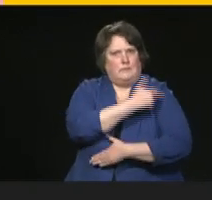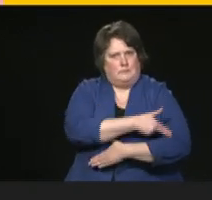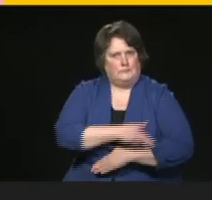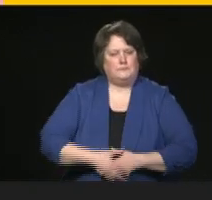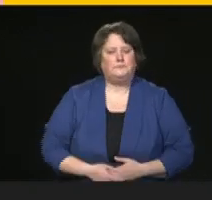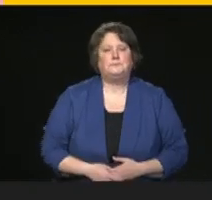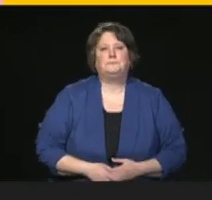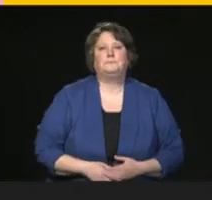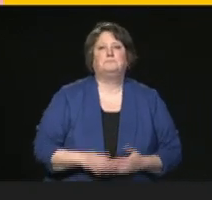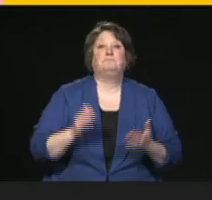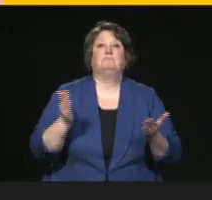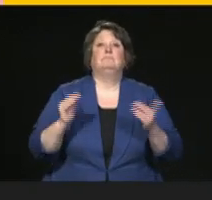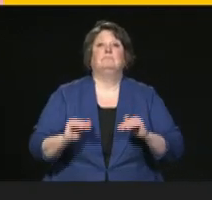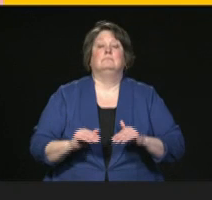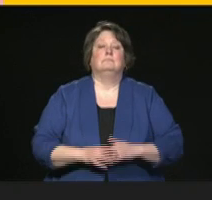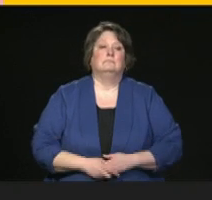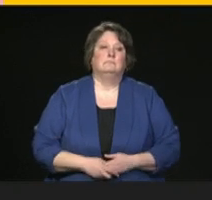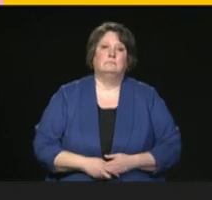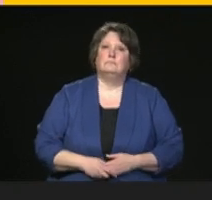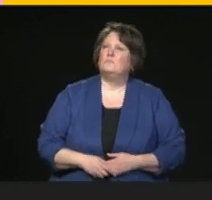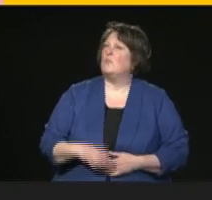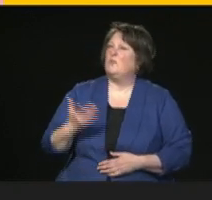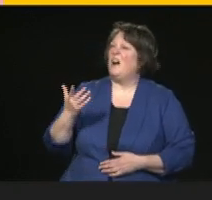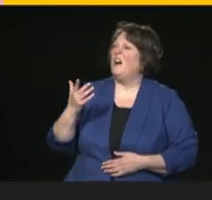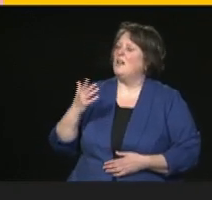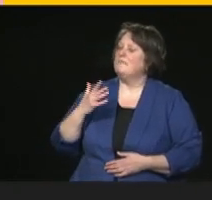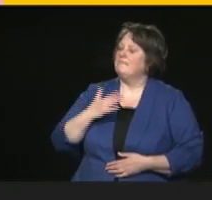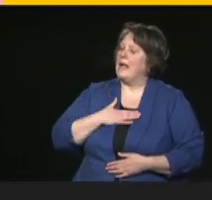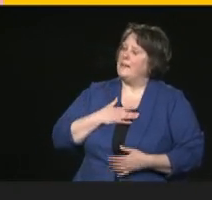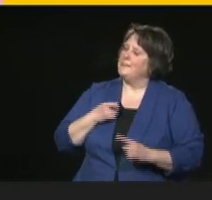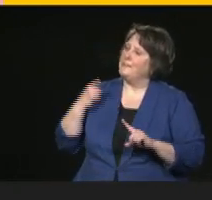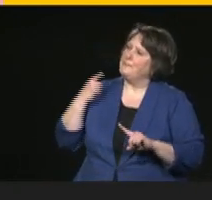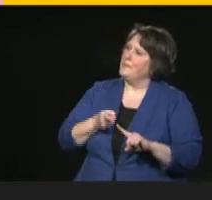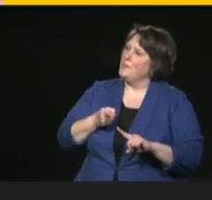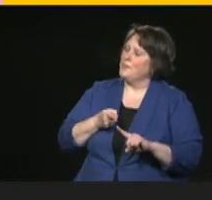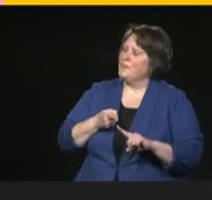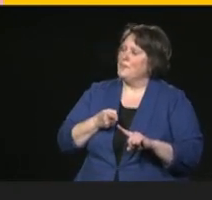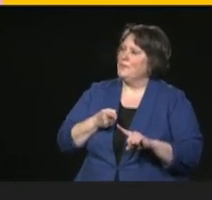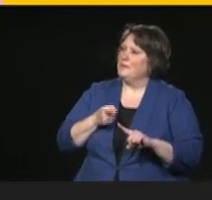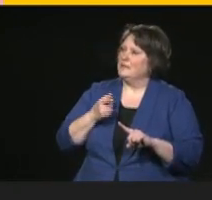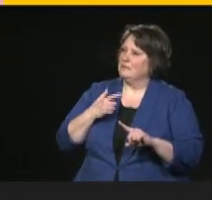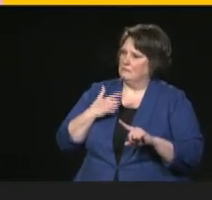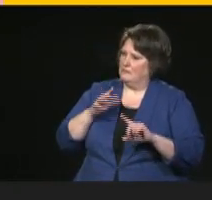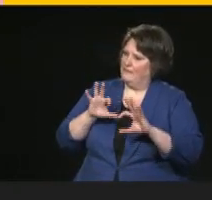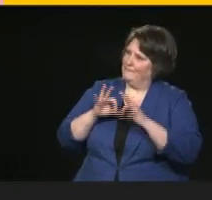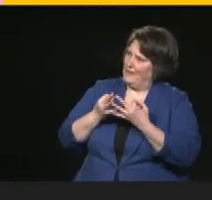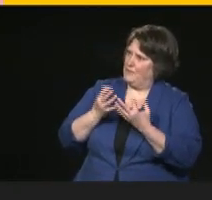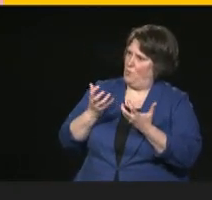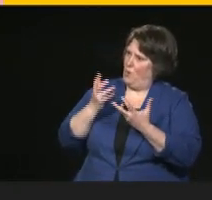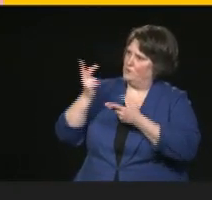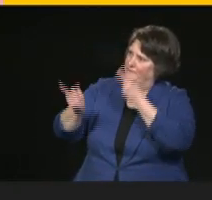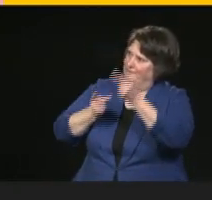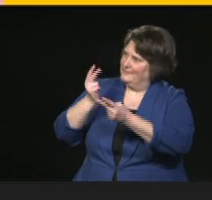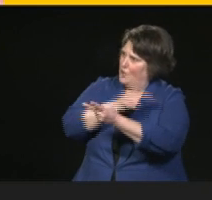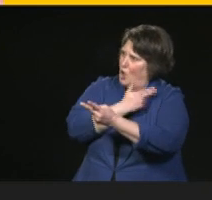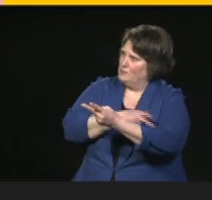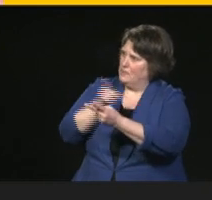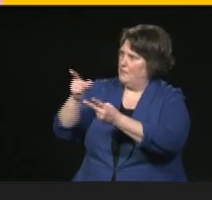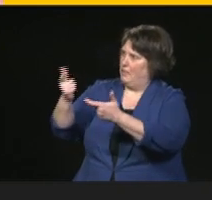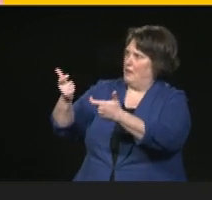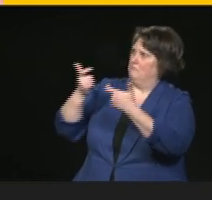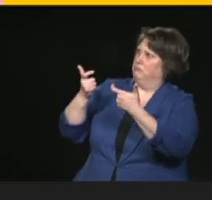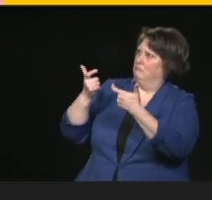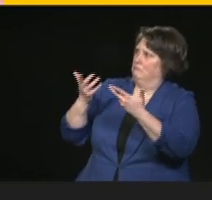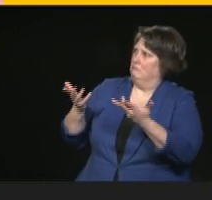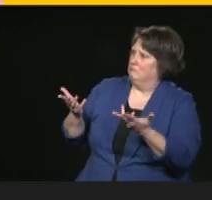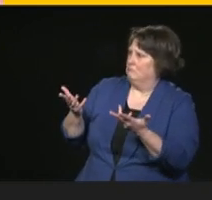My question was more about families who would like to be with their loved ones. If their loved ones are in hospital, how can you visit